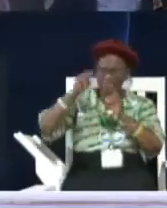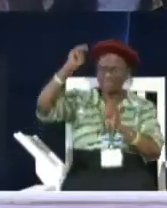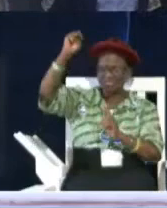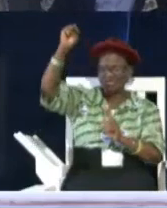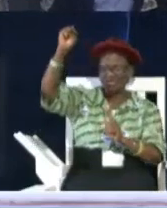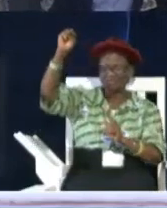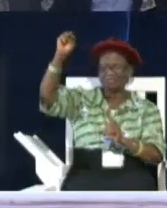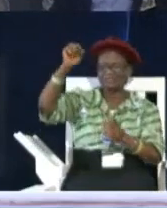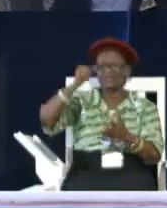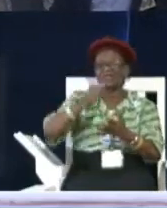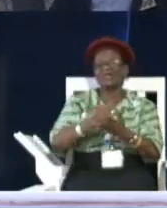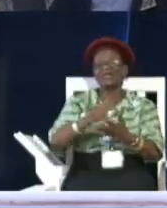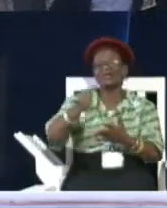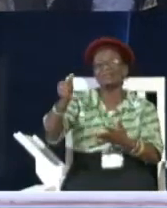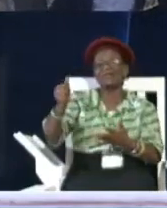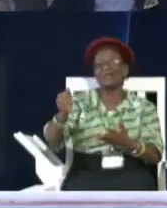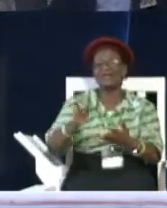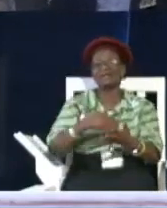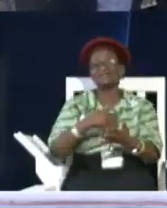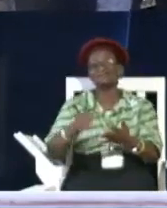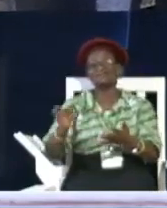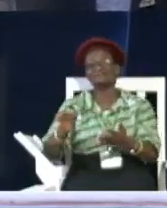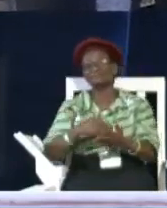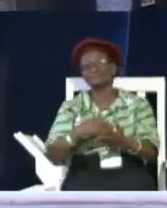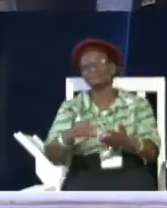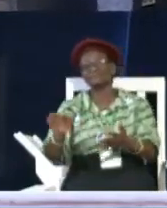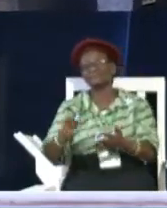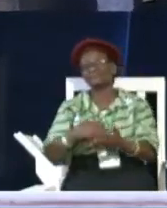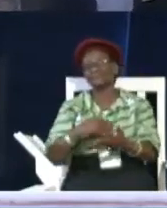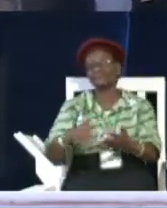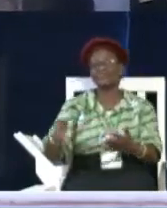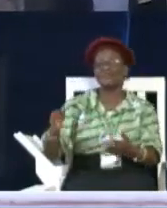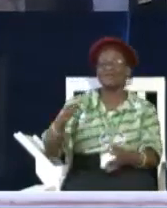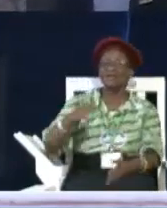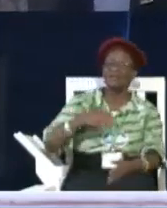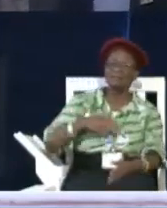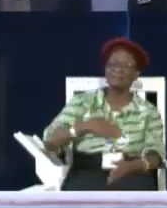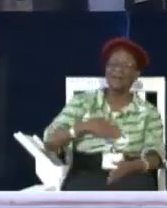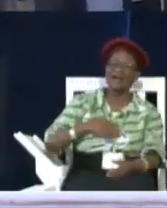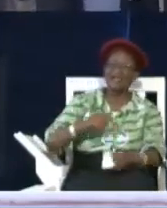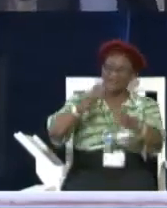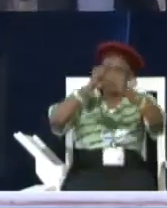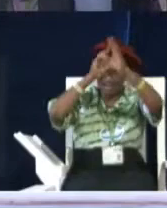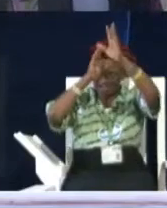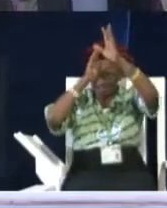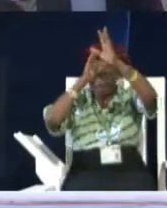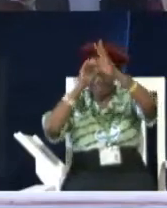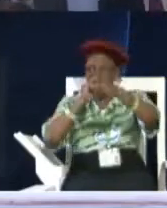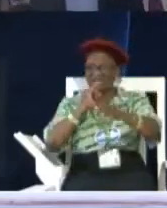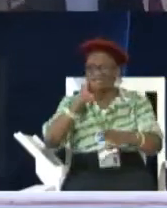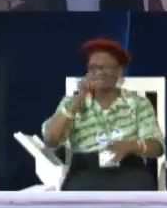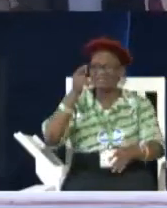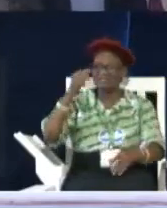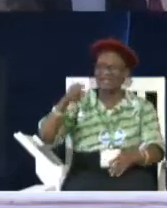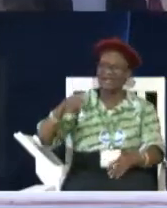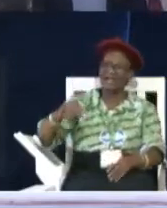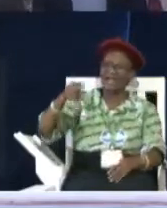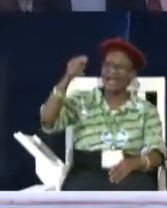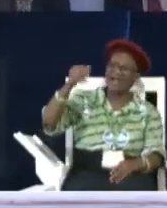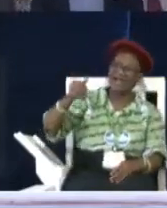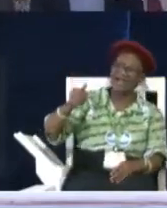My Father is the highest. My Father is